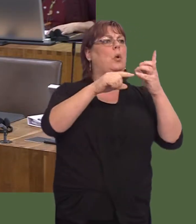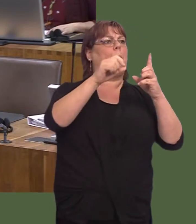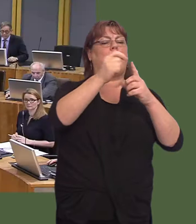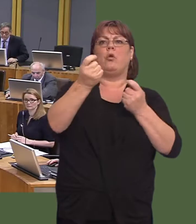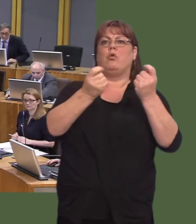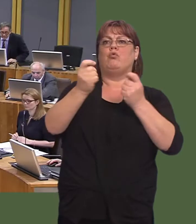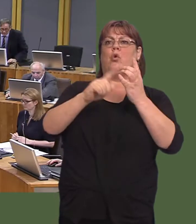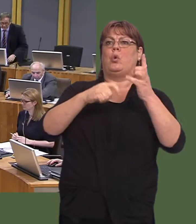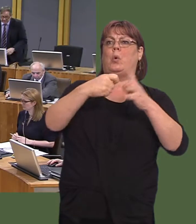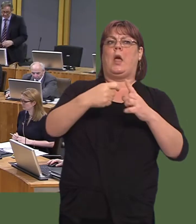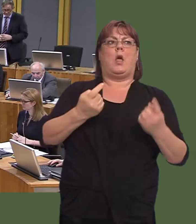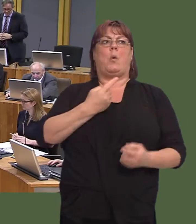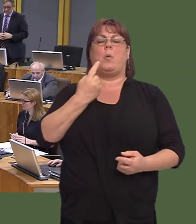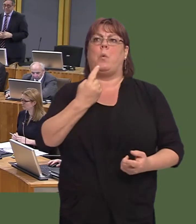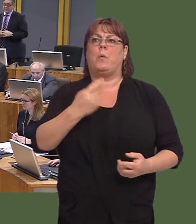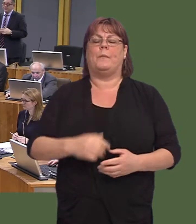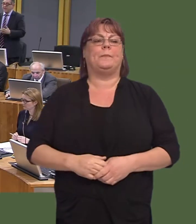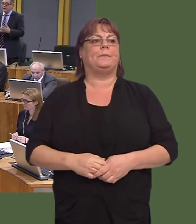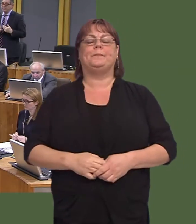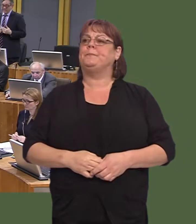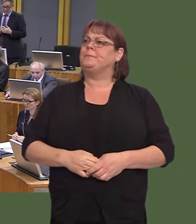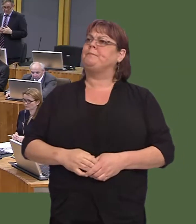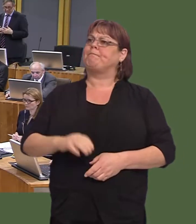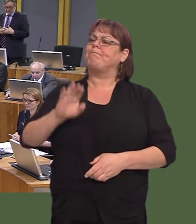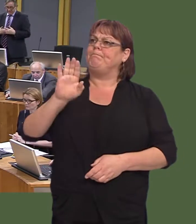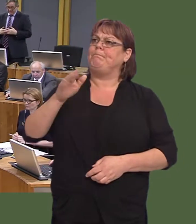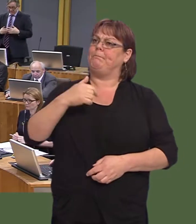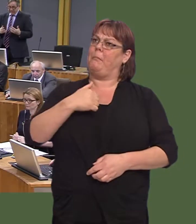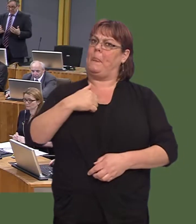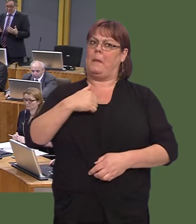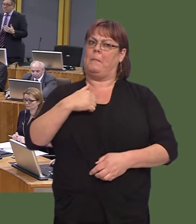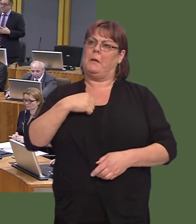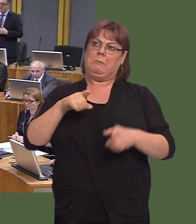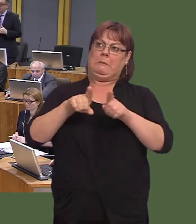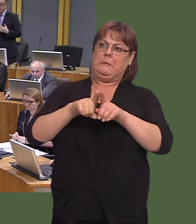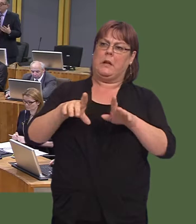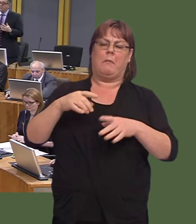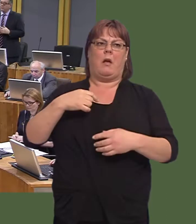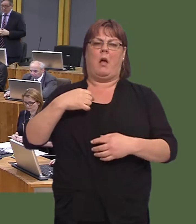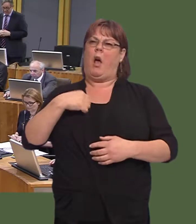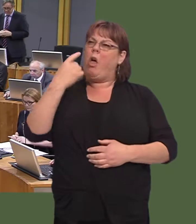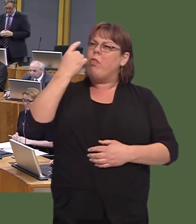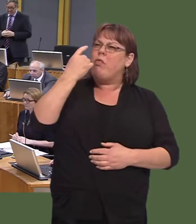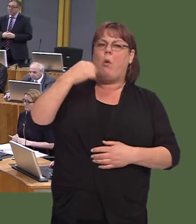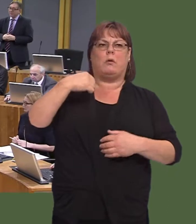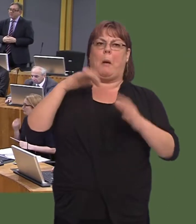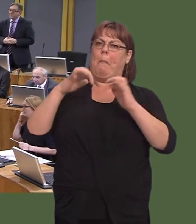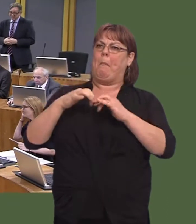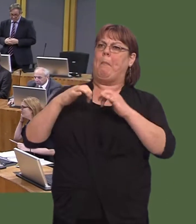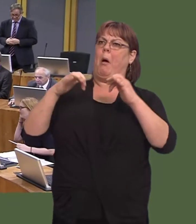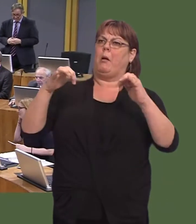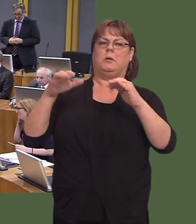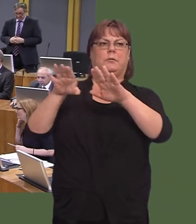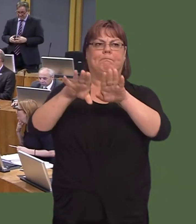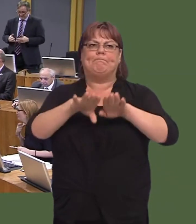Ireland? Well, thank you for that answer, First Minister. You might, like me, have been under the misapprehension that we were living in a